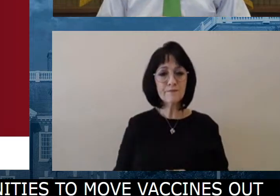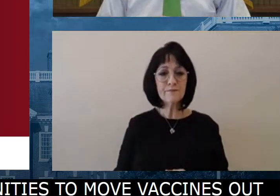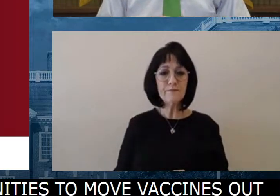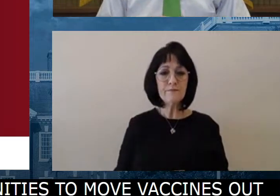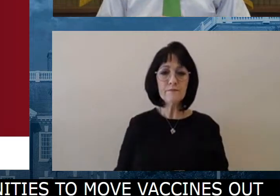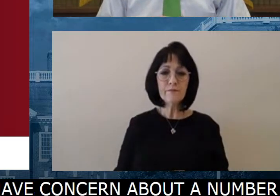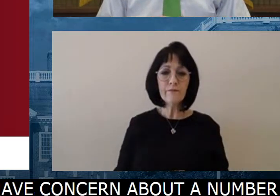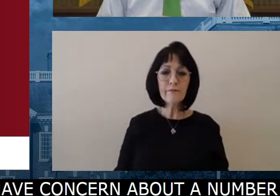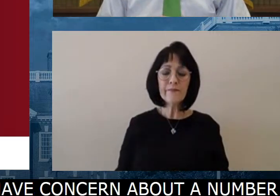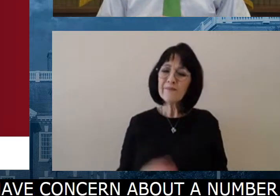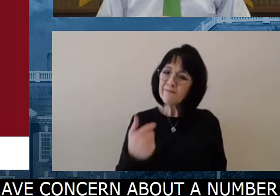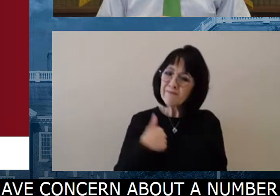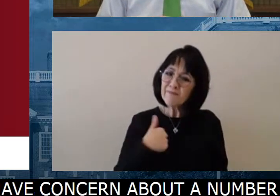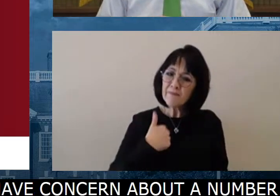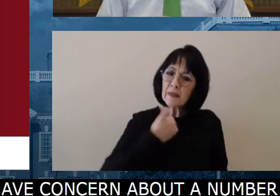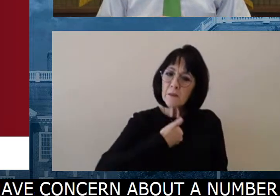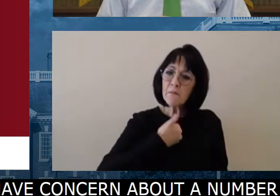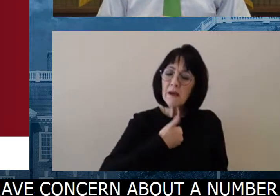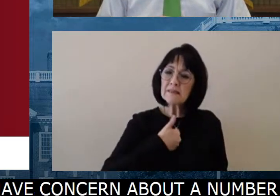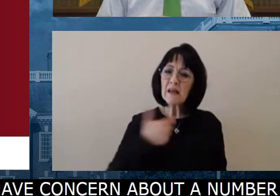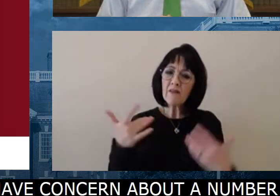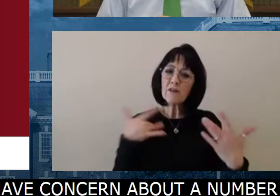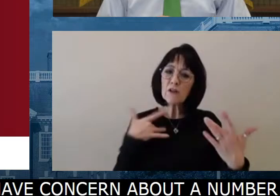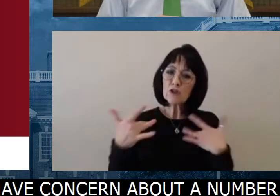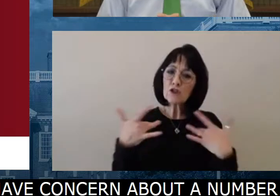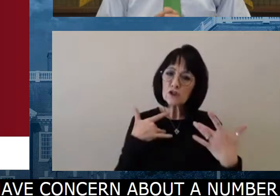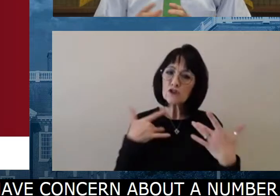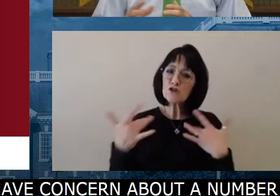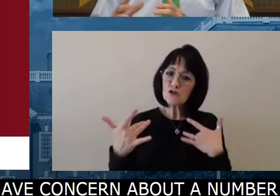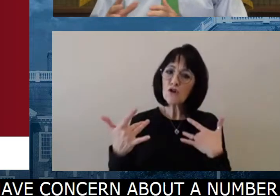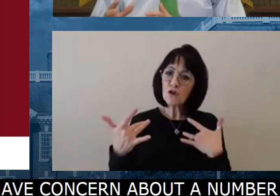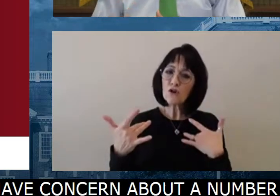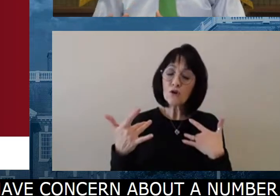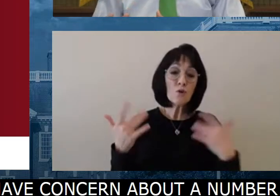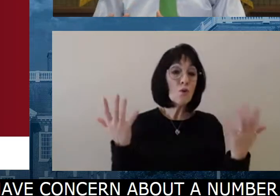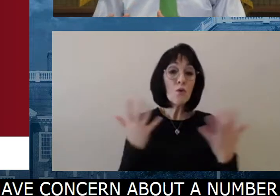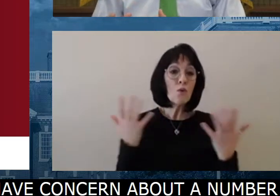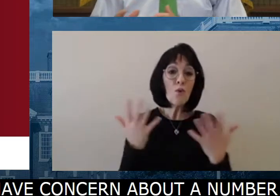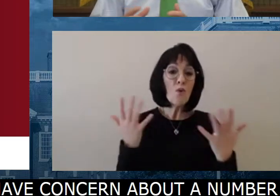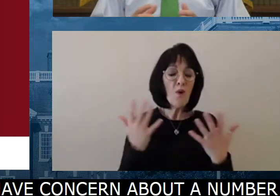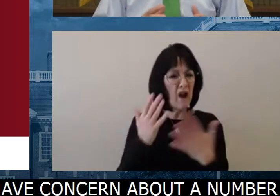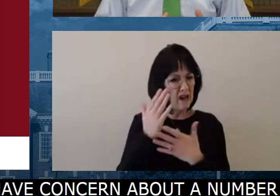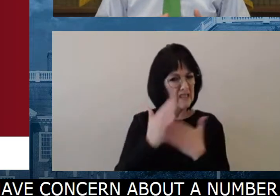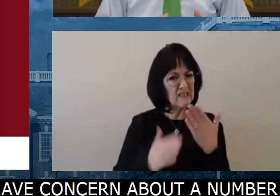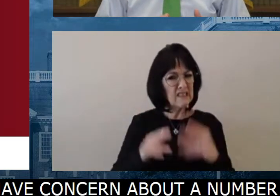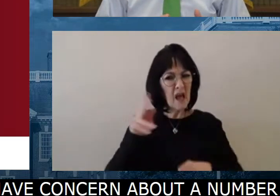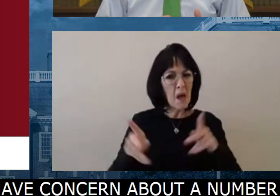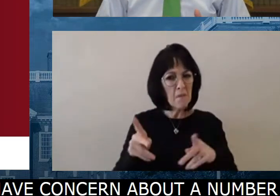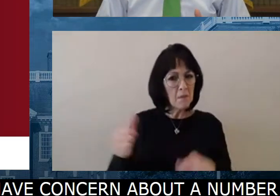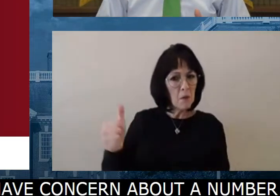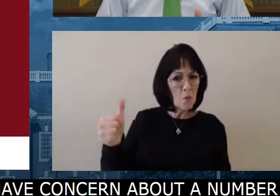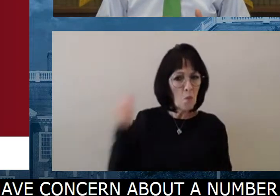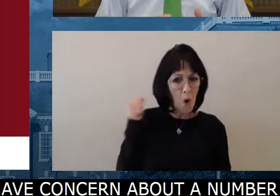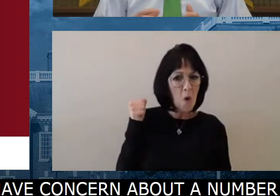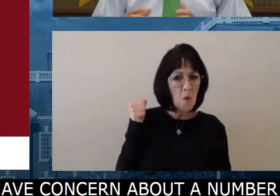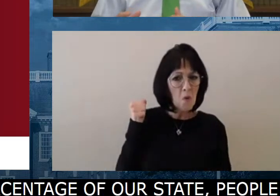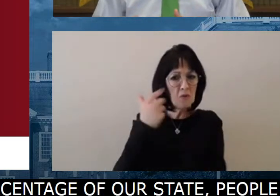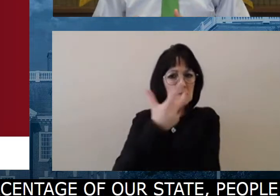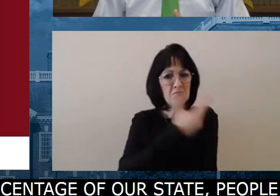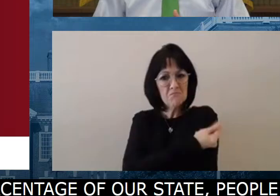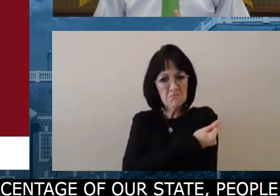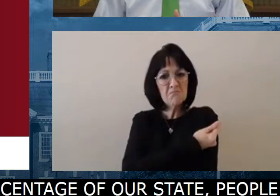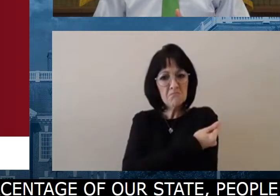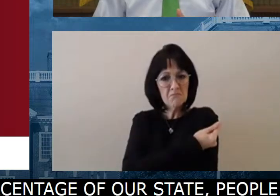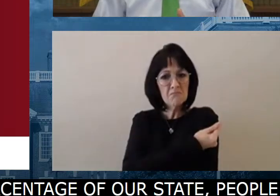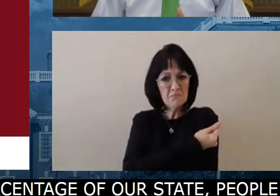significant percentage of our state, people in our state who are hesitant to get vaccinated.